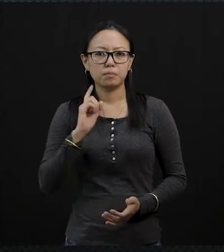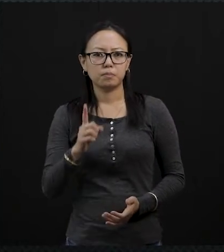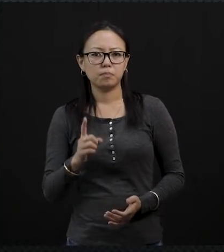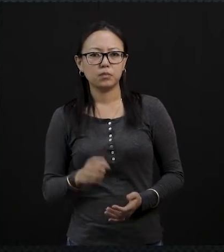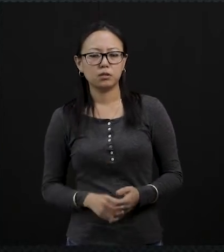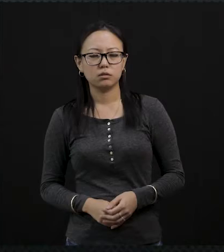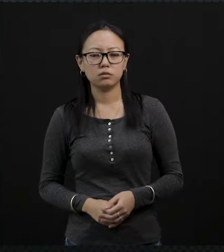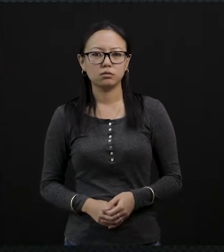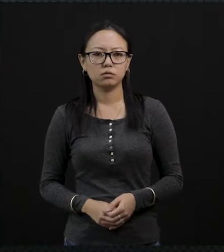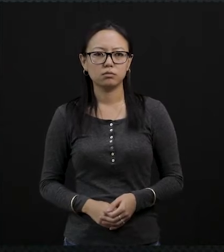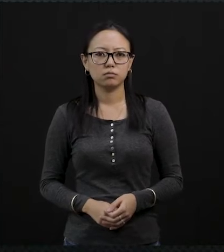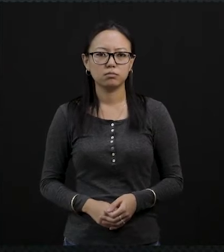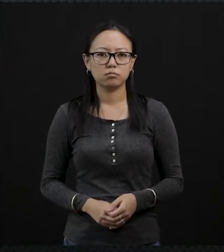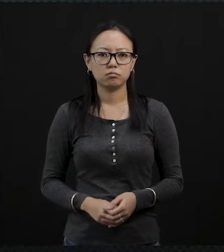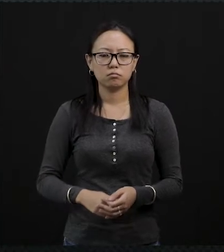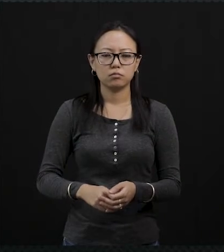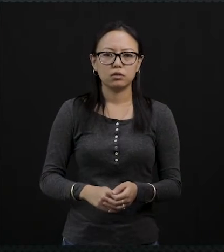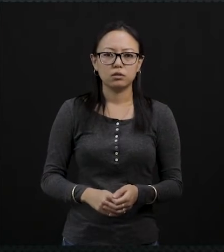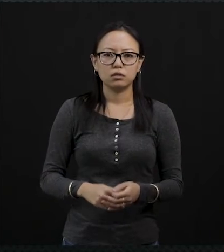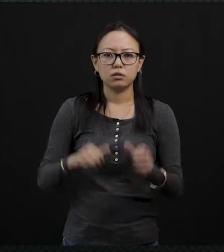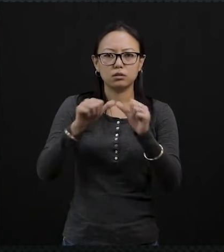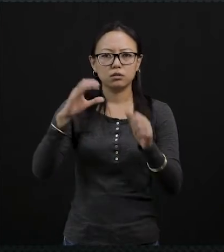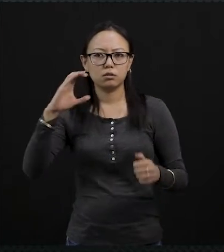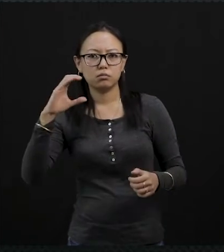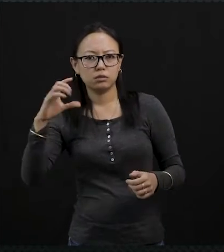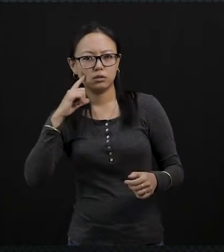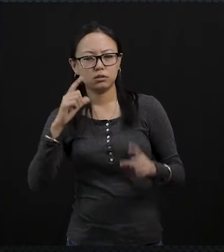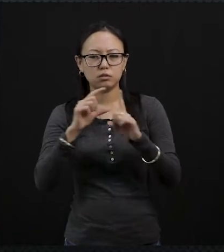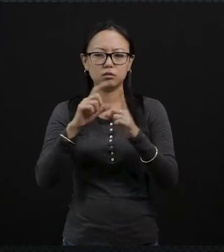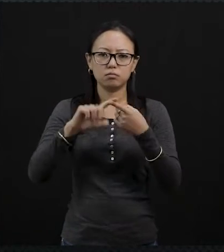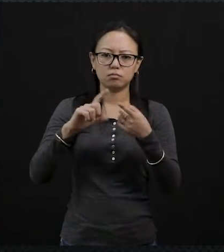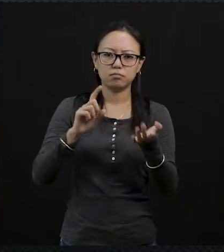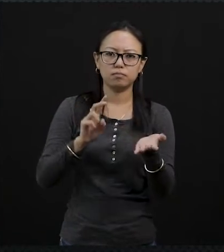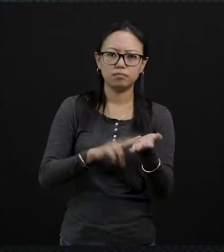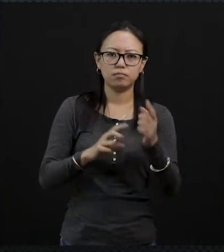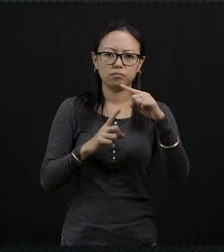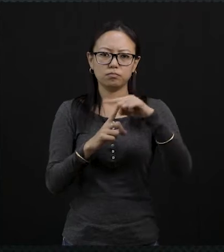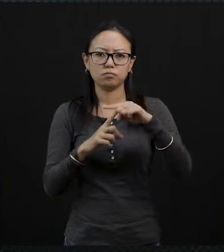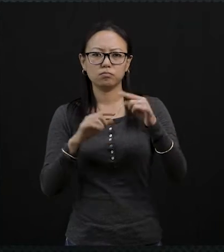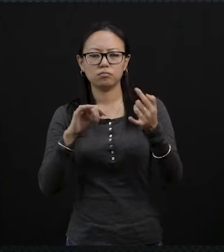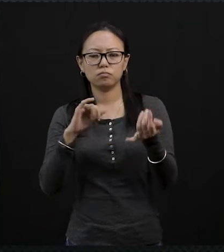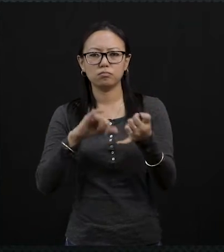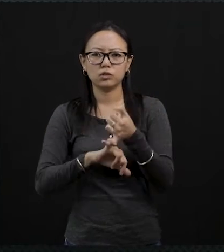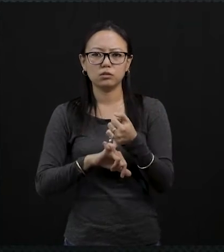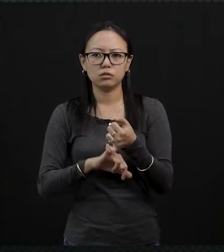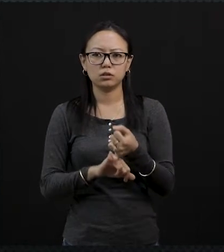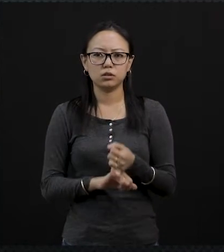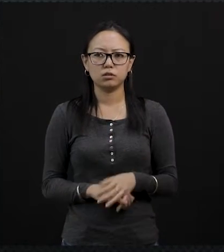is we can avoid all these accidents, okay? By obeying the